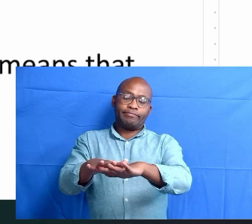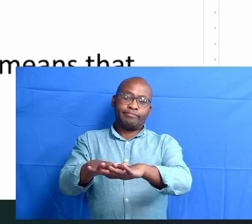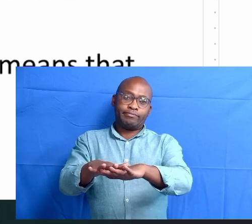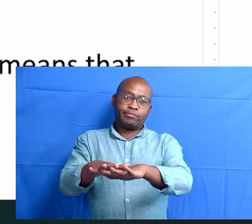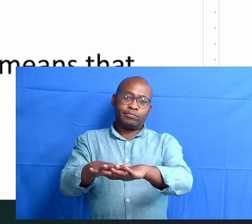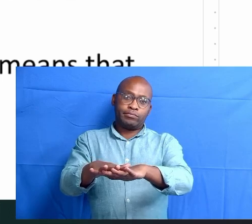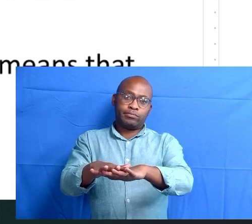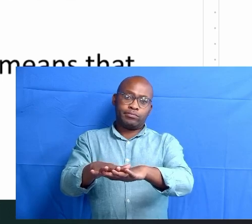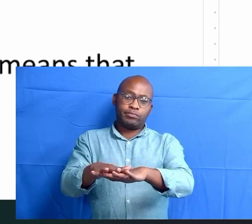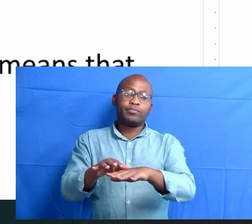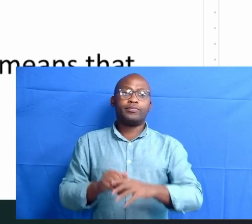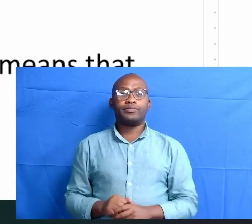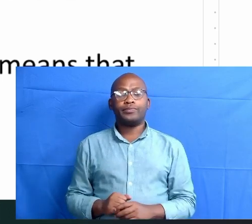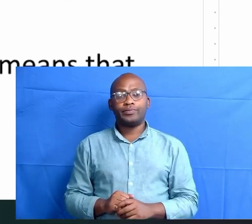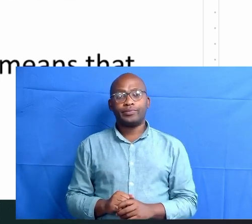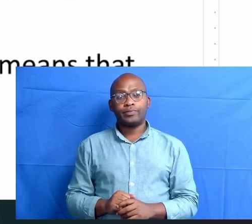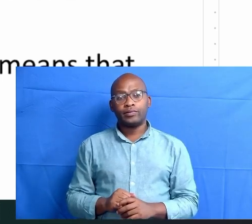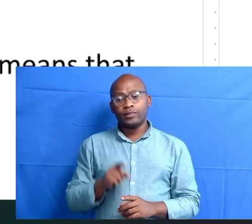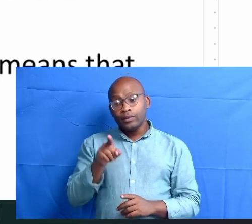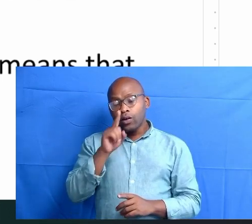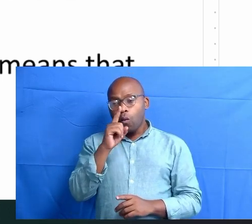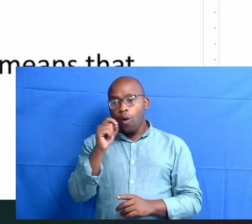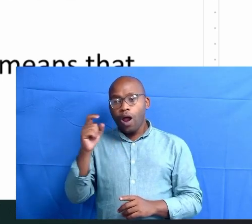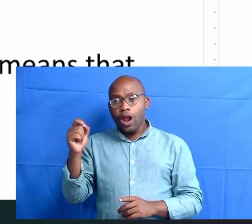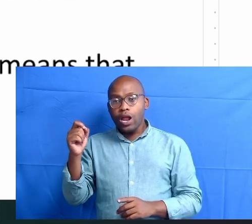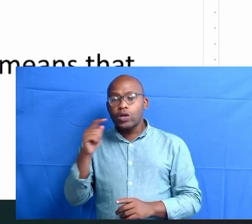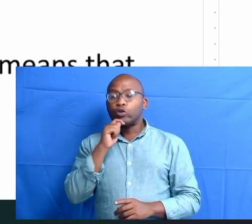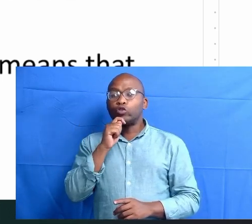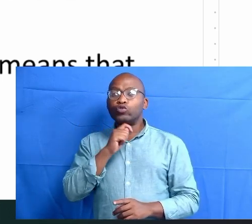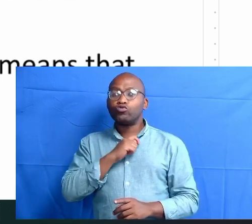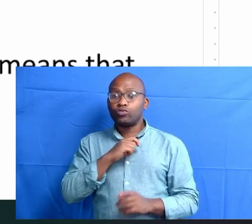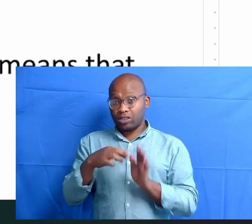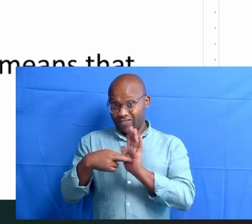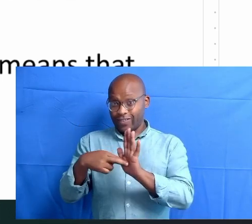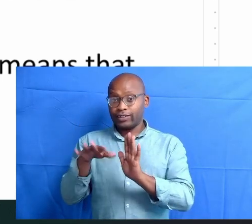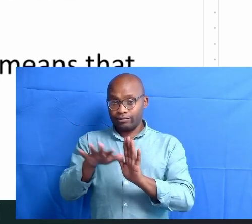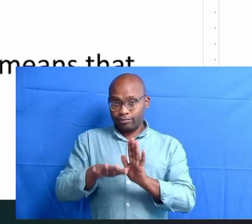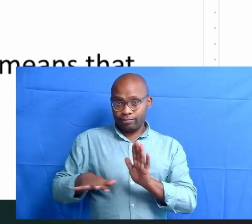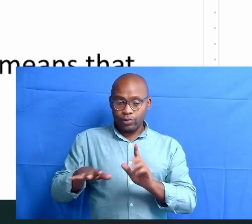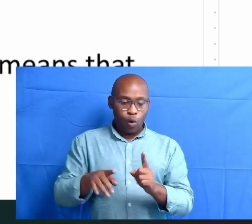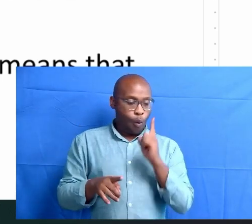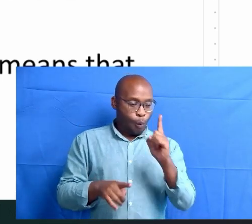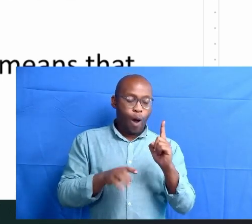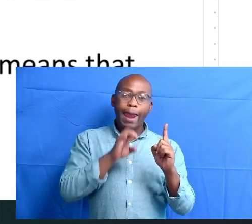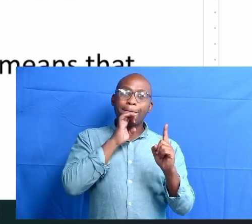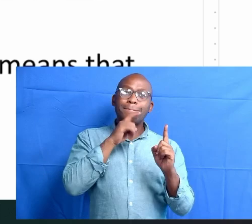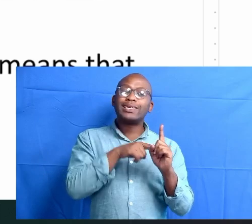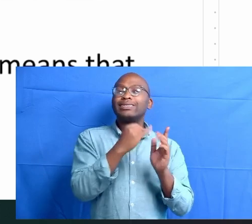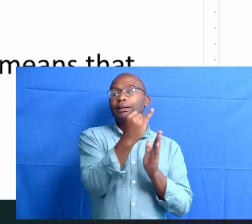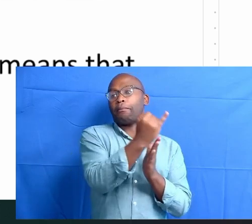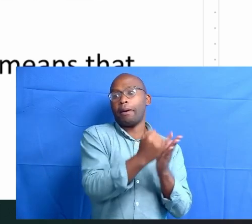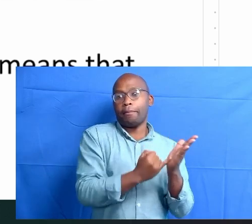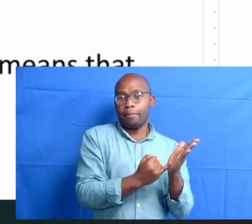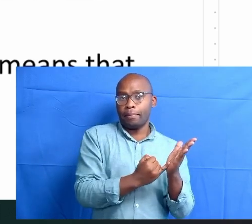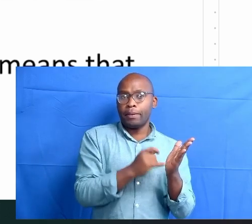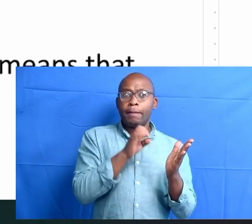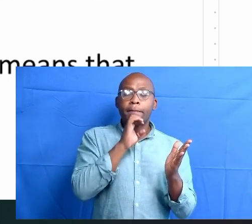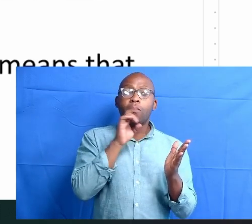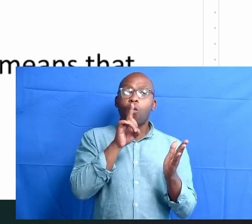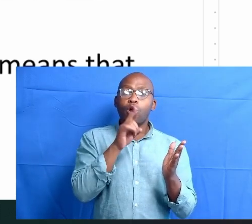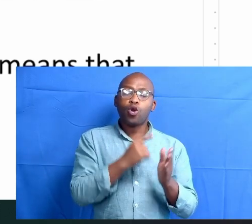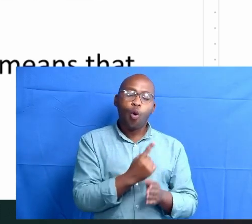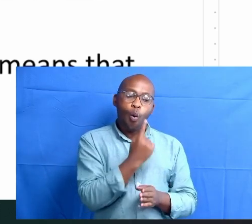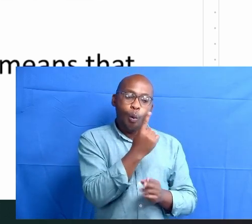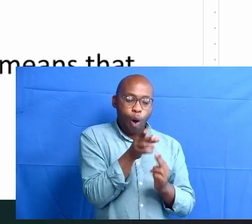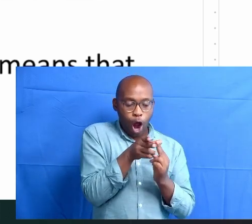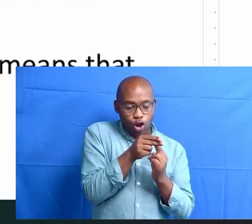called the scale factor. The scale factor, which is called the 100. This means that for every 1 unit of